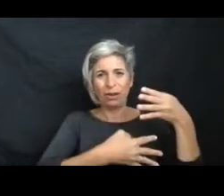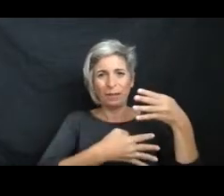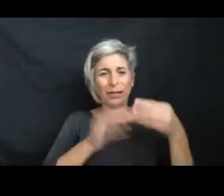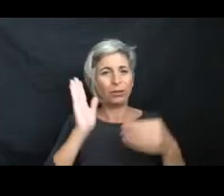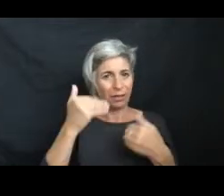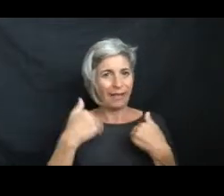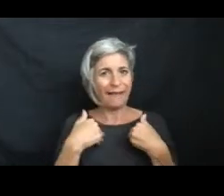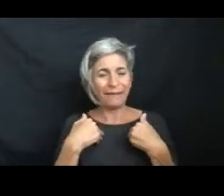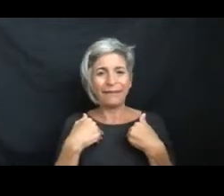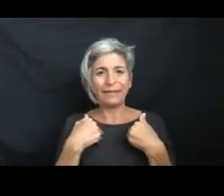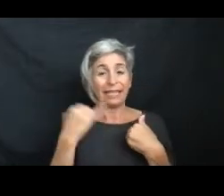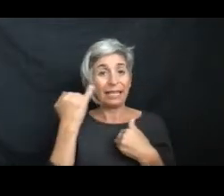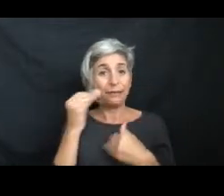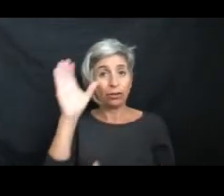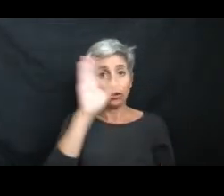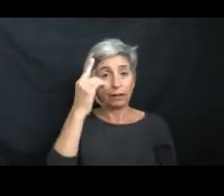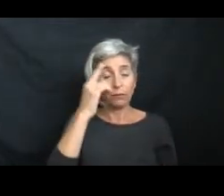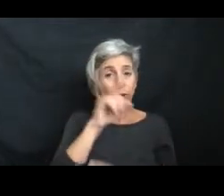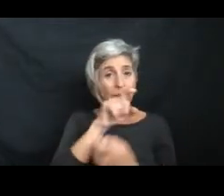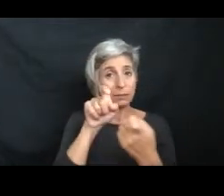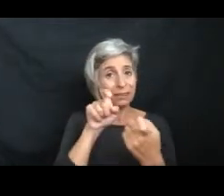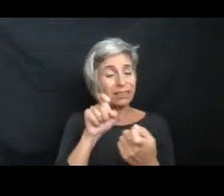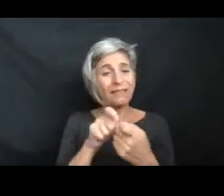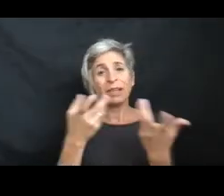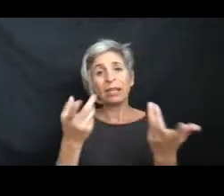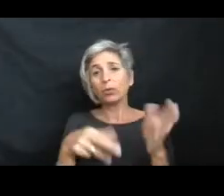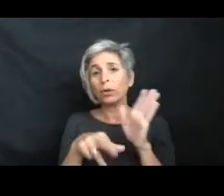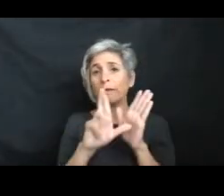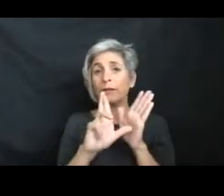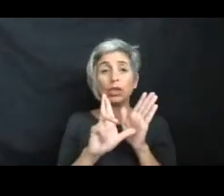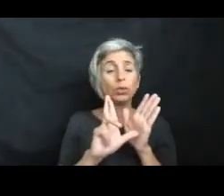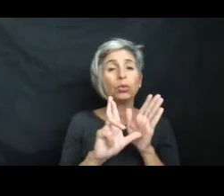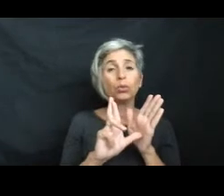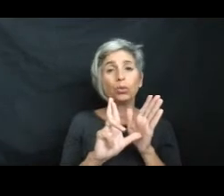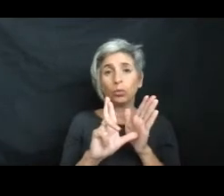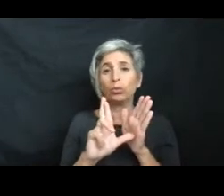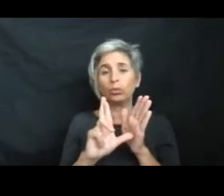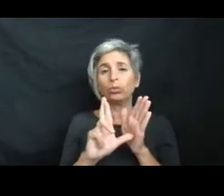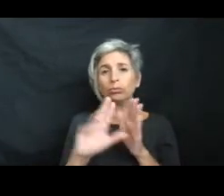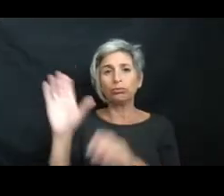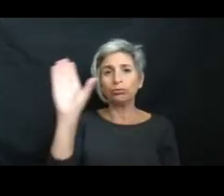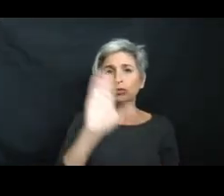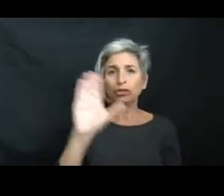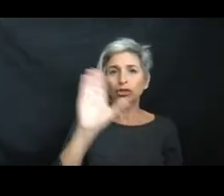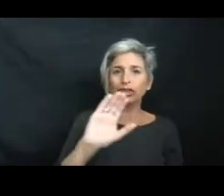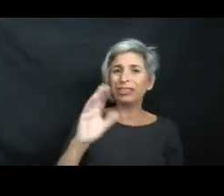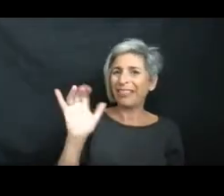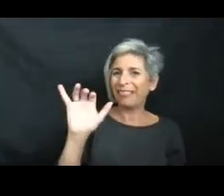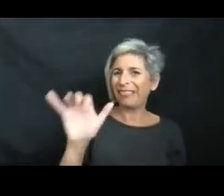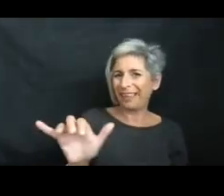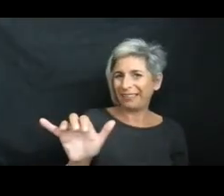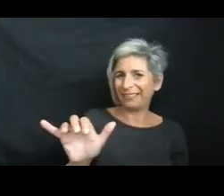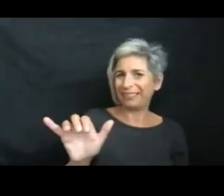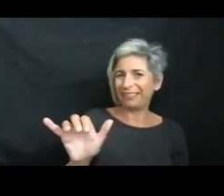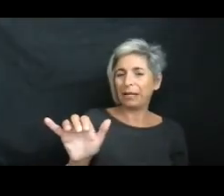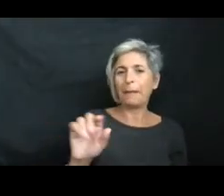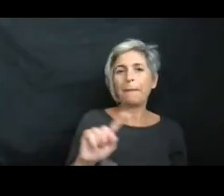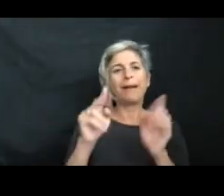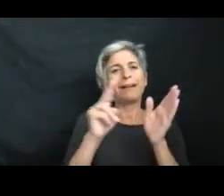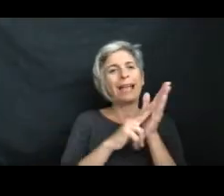So if you're looking for a specific review, you can search by that, but mainly as contractors,